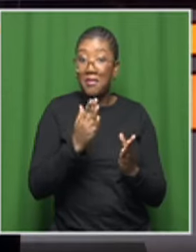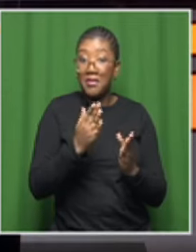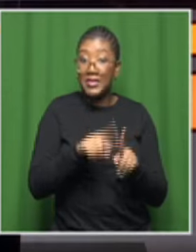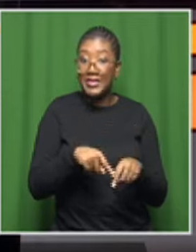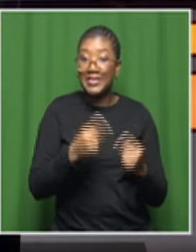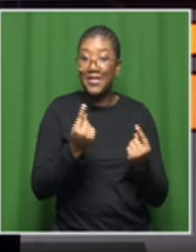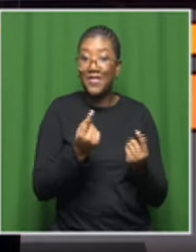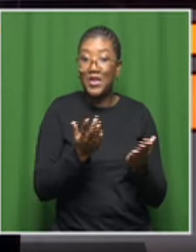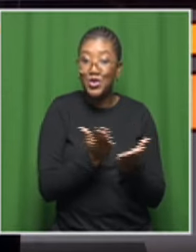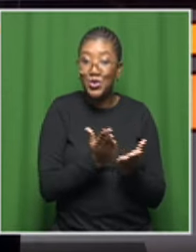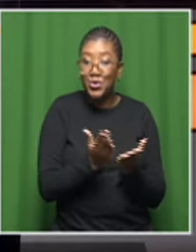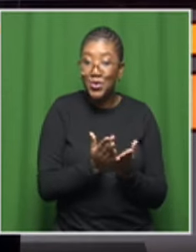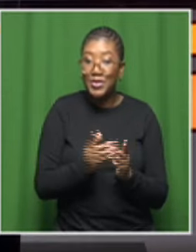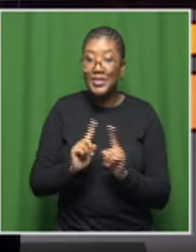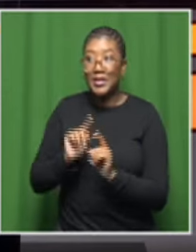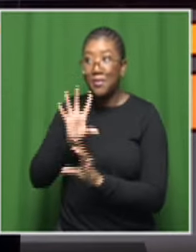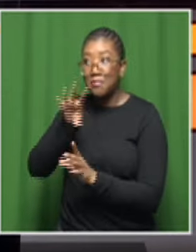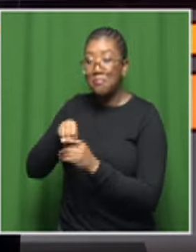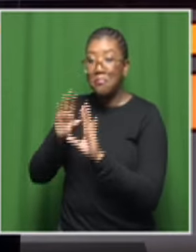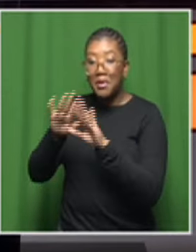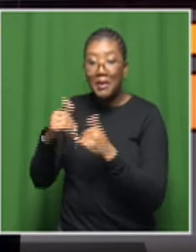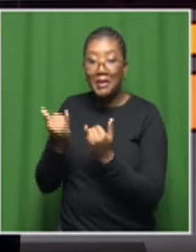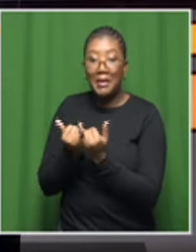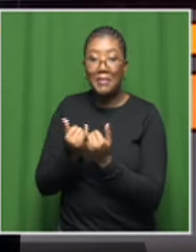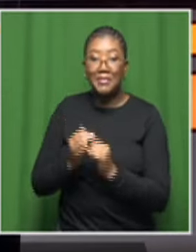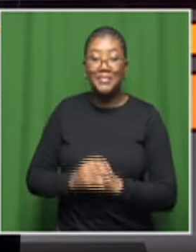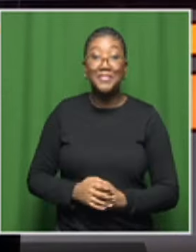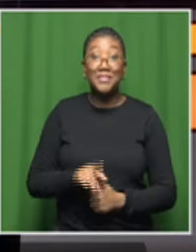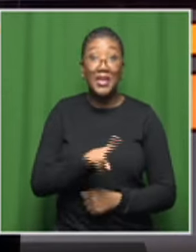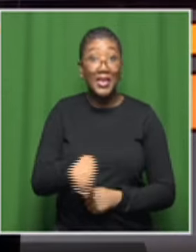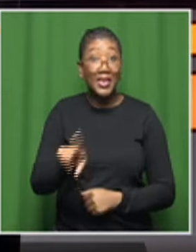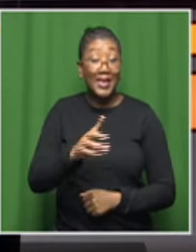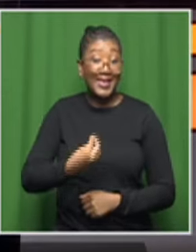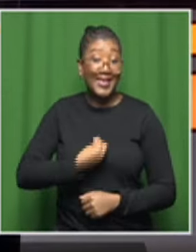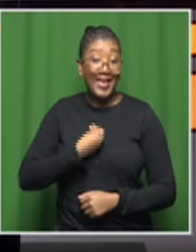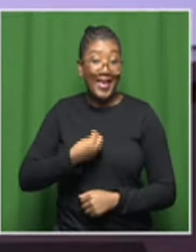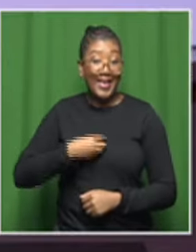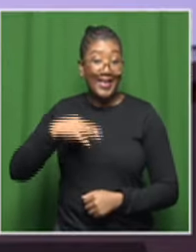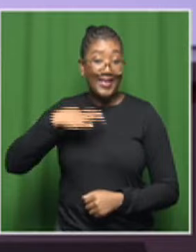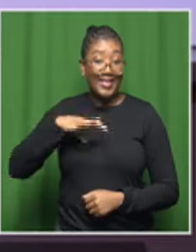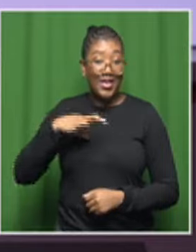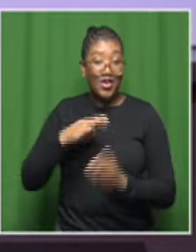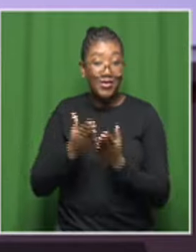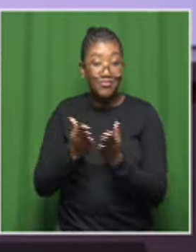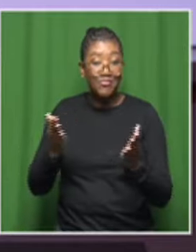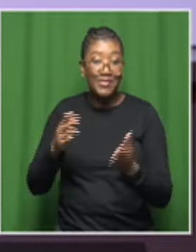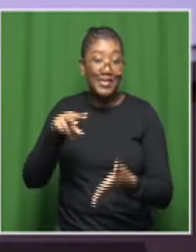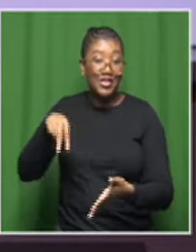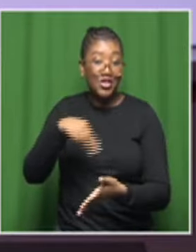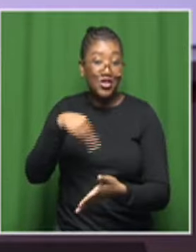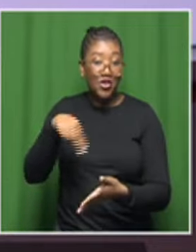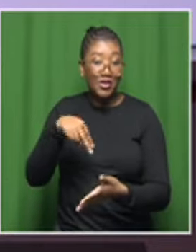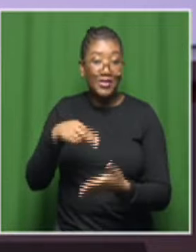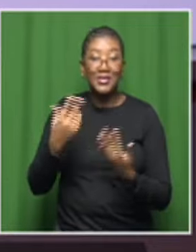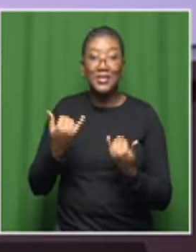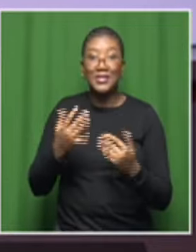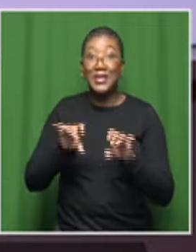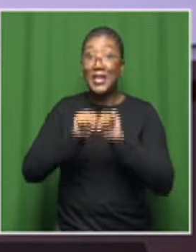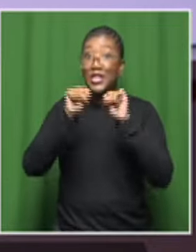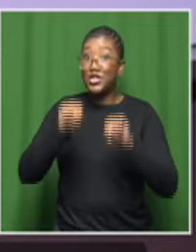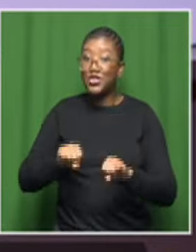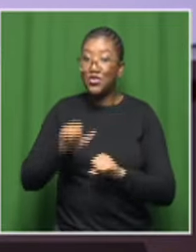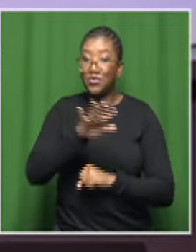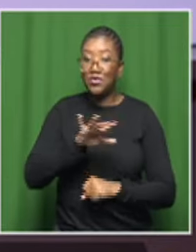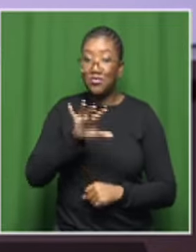teach the academy or the young dancers, you know, what's different to studio life is they